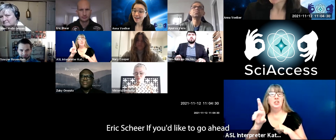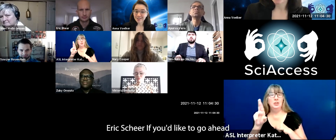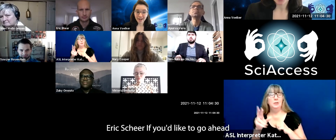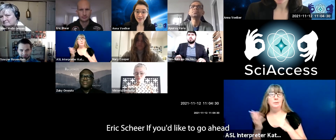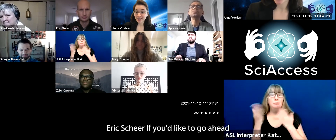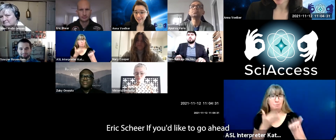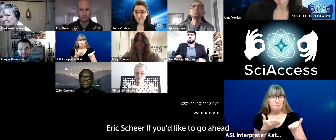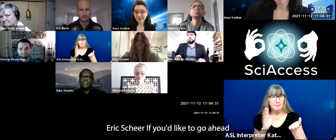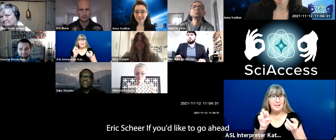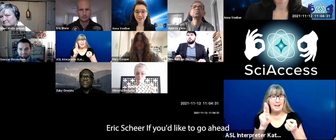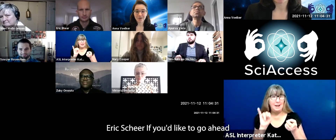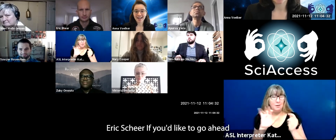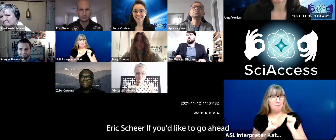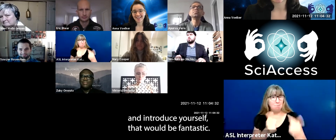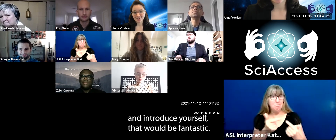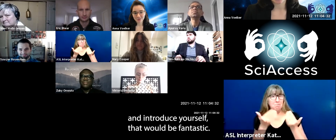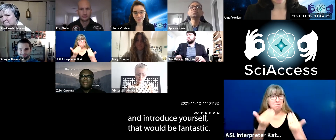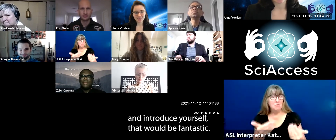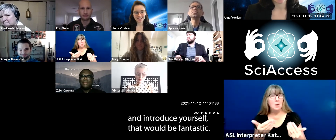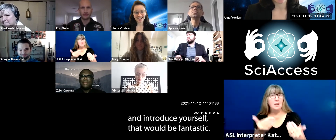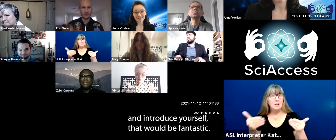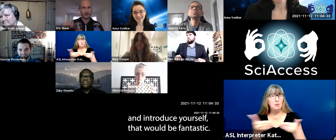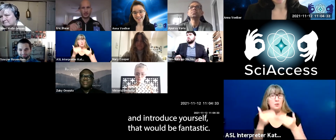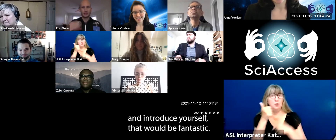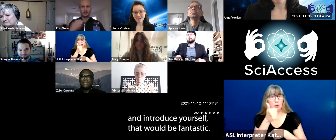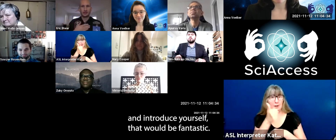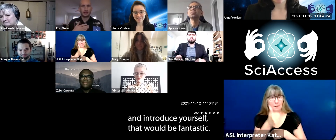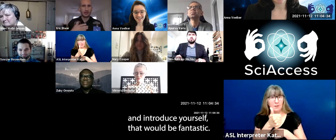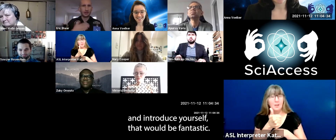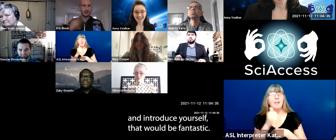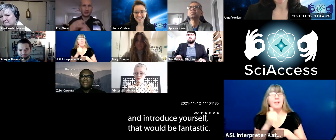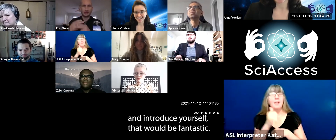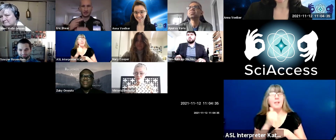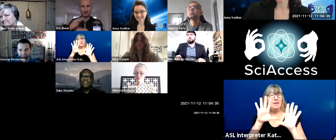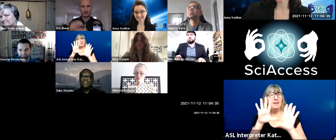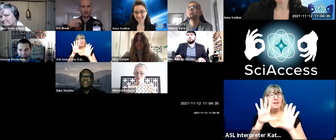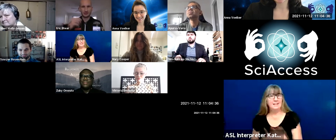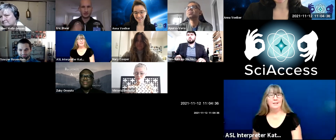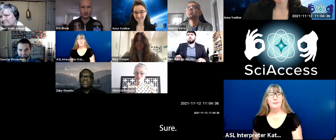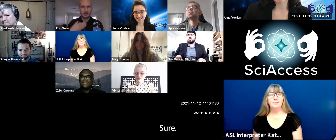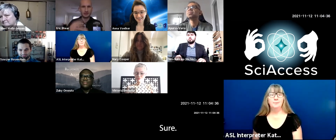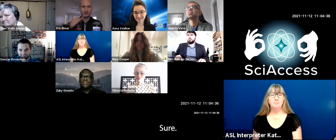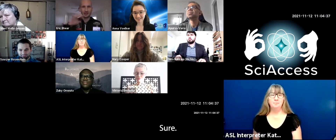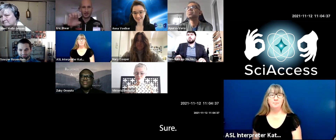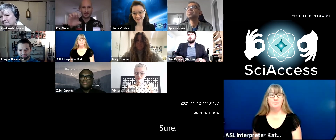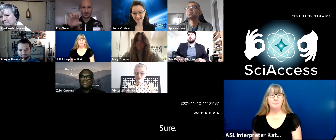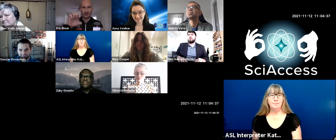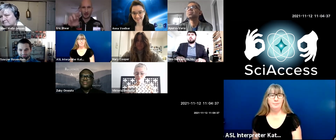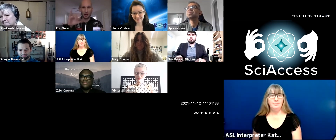So Eric Shear, if you'd like to go ahead and introduce yourself, that would be fantastic. Sure.